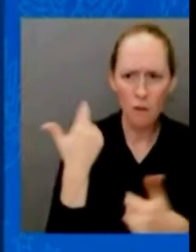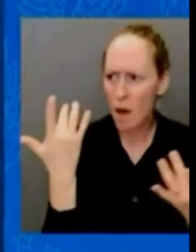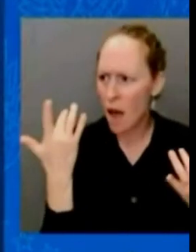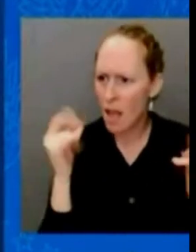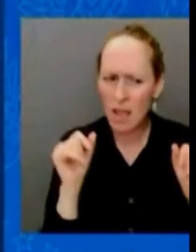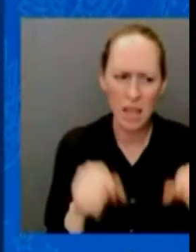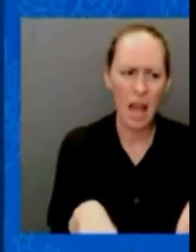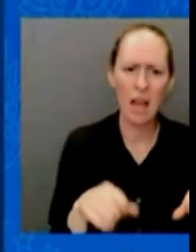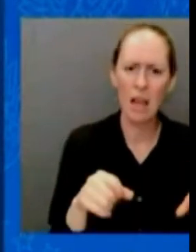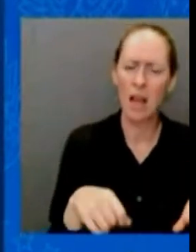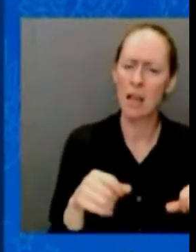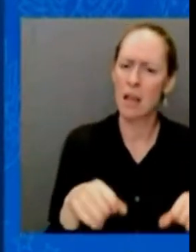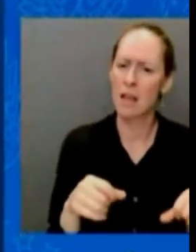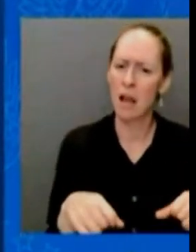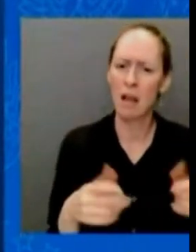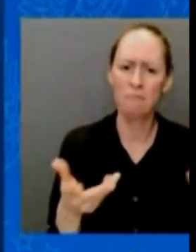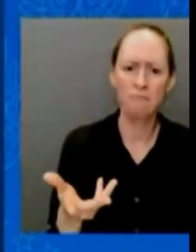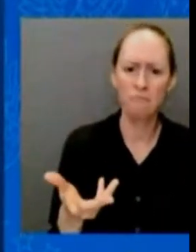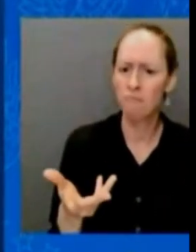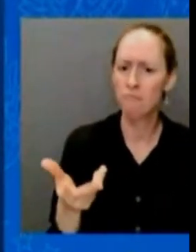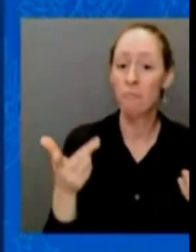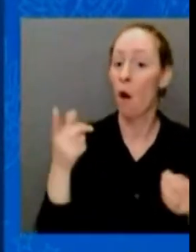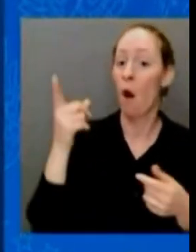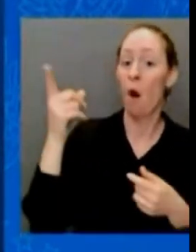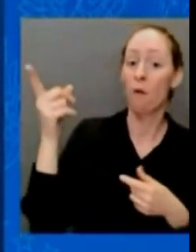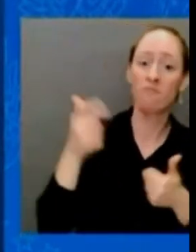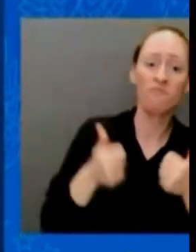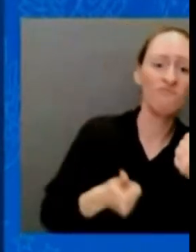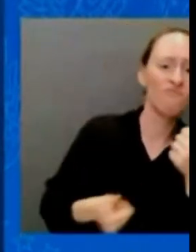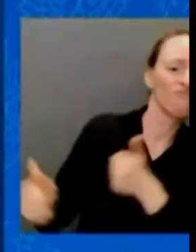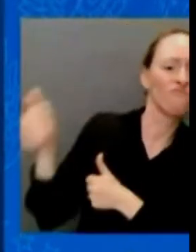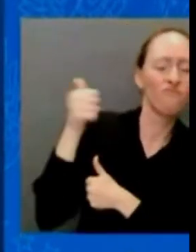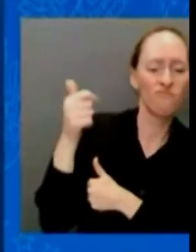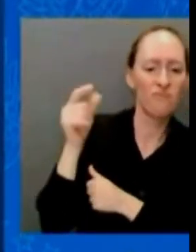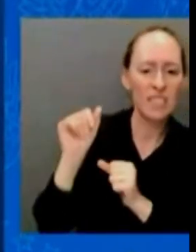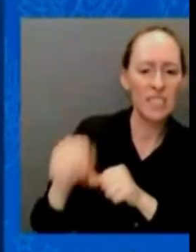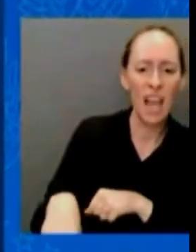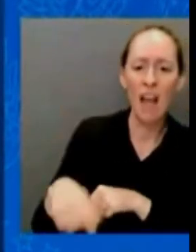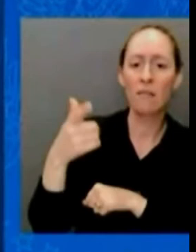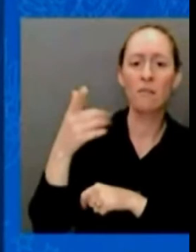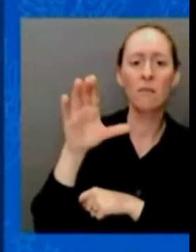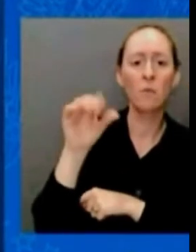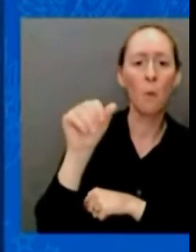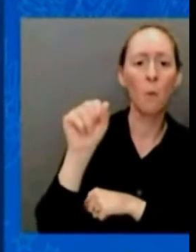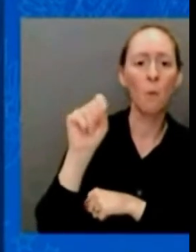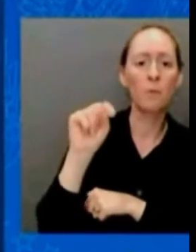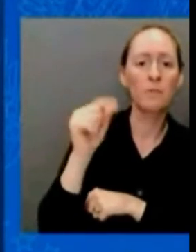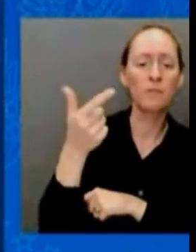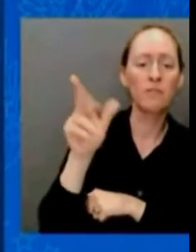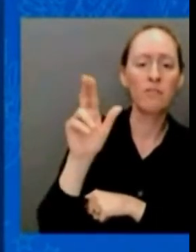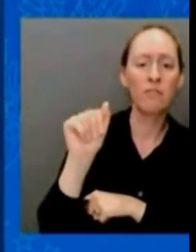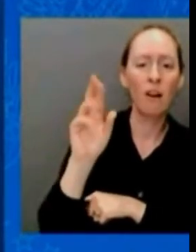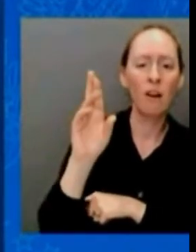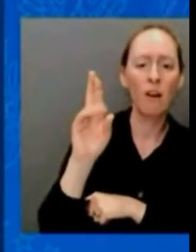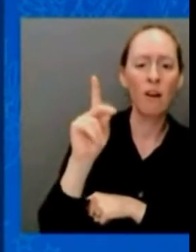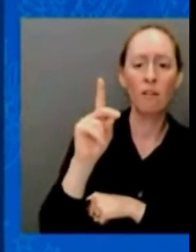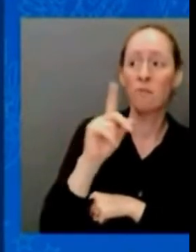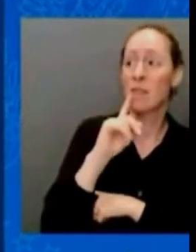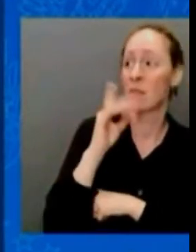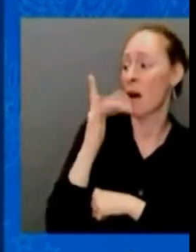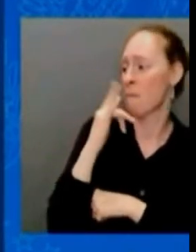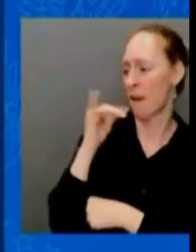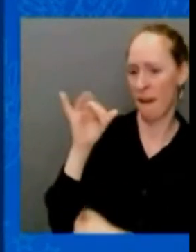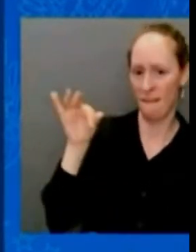States Coast Guard and others, is because of this woman right here. So, Kristen, it's all yours.